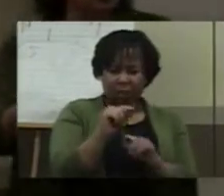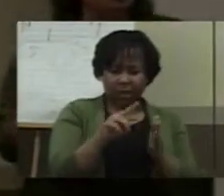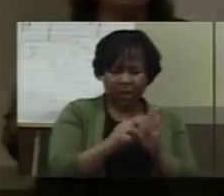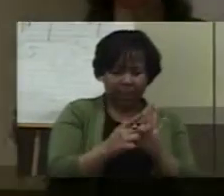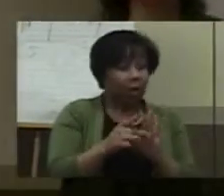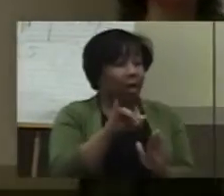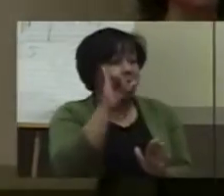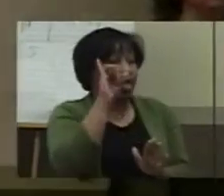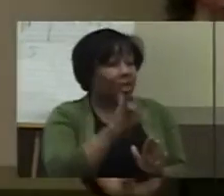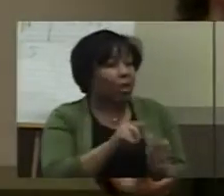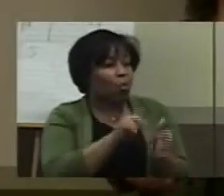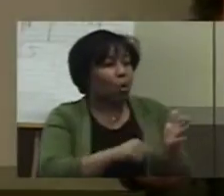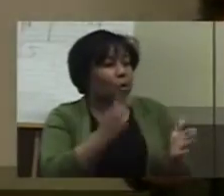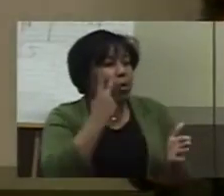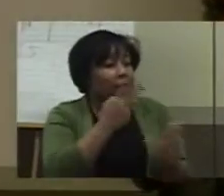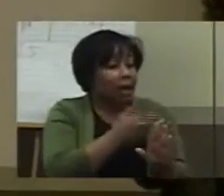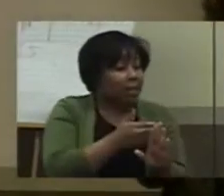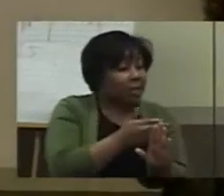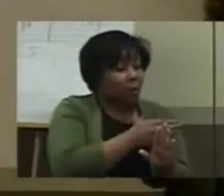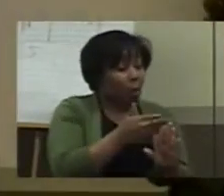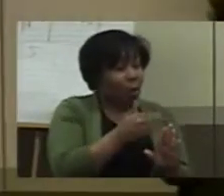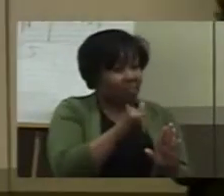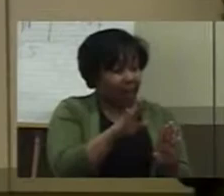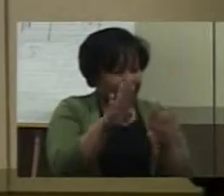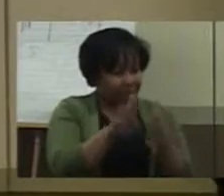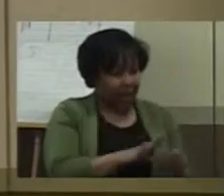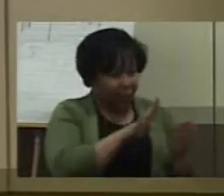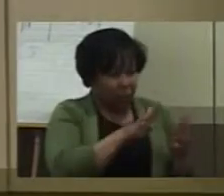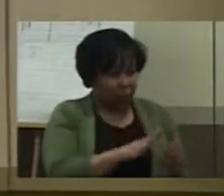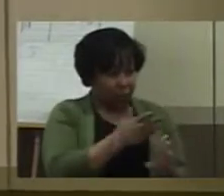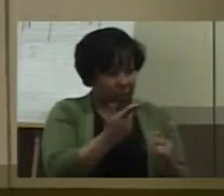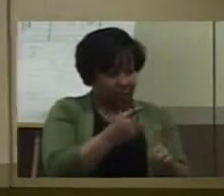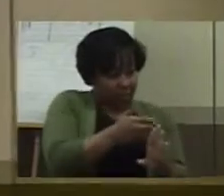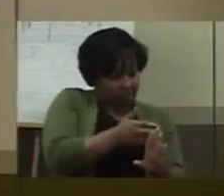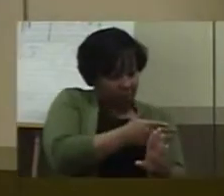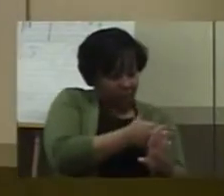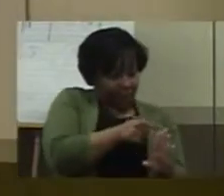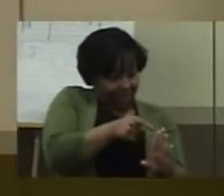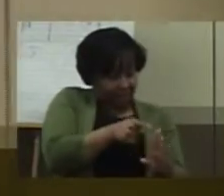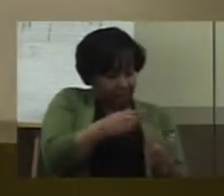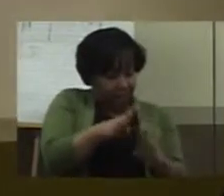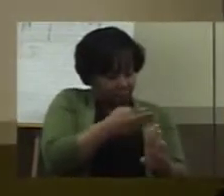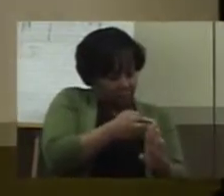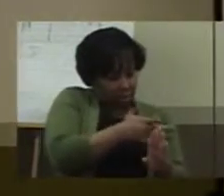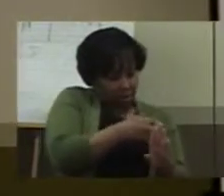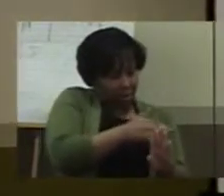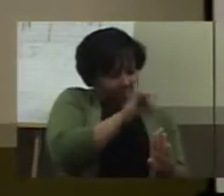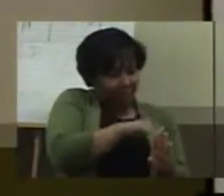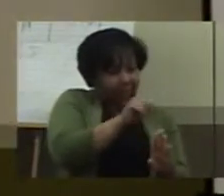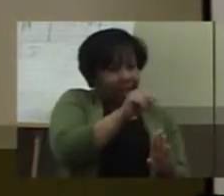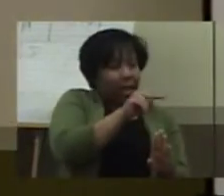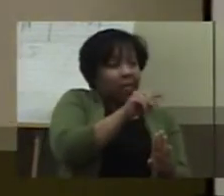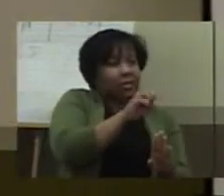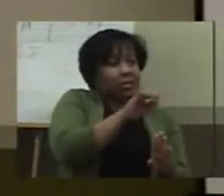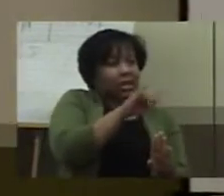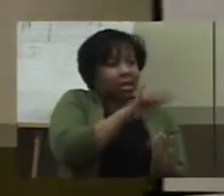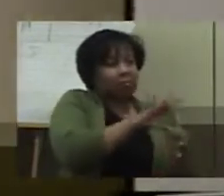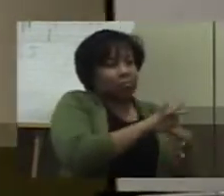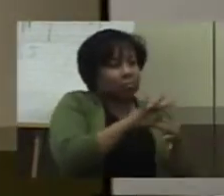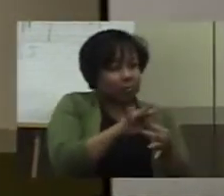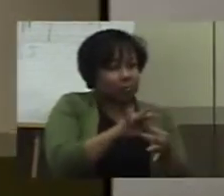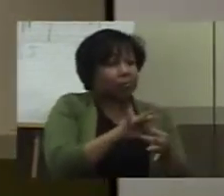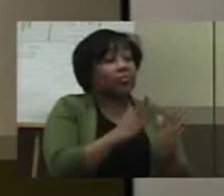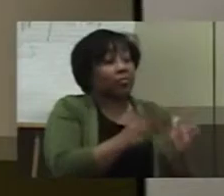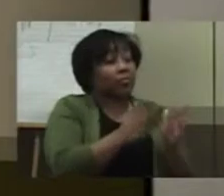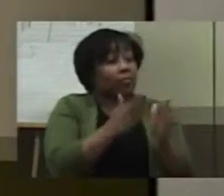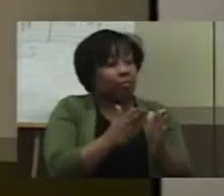Okay, it's what you're seeing before the behavior. Antecedent is what's happening before the behavior. Then you've got the problem